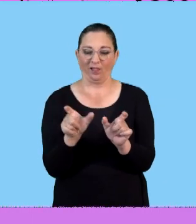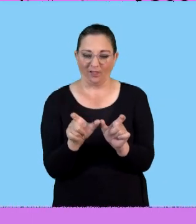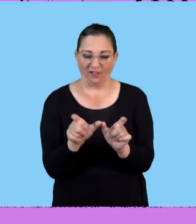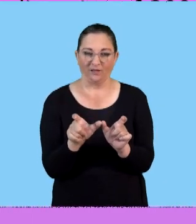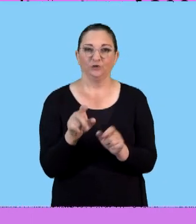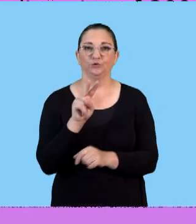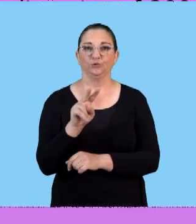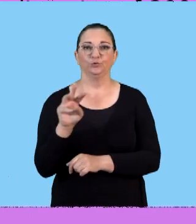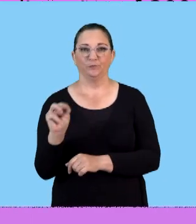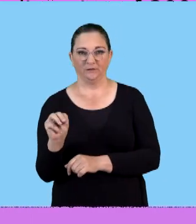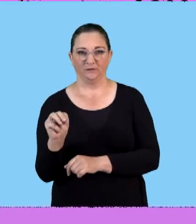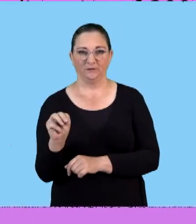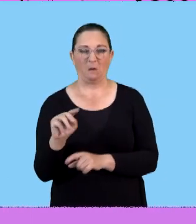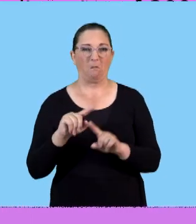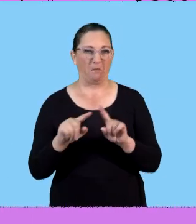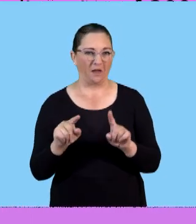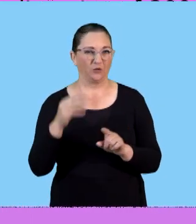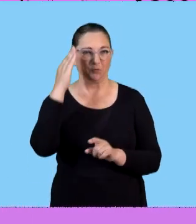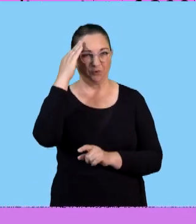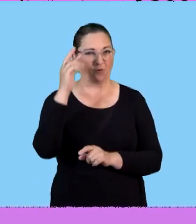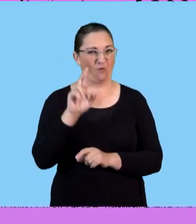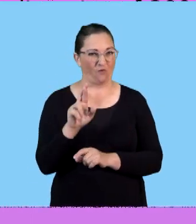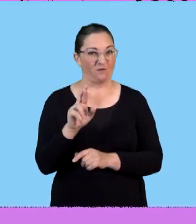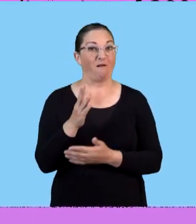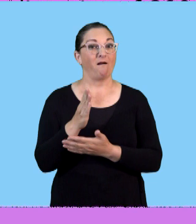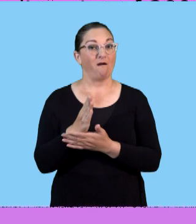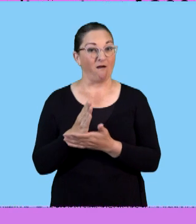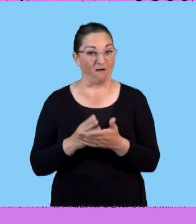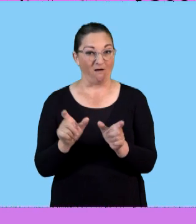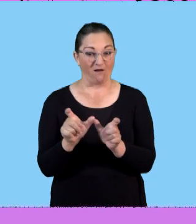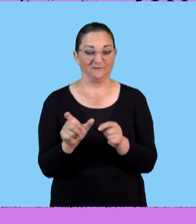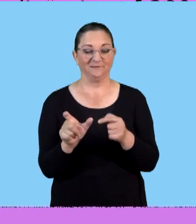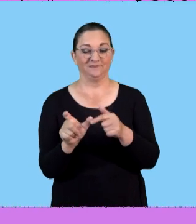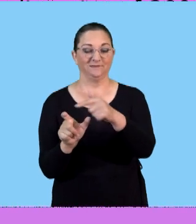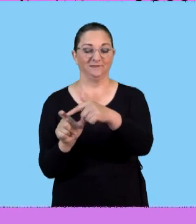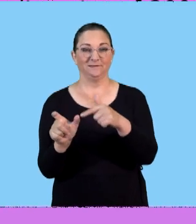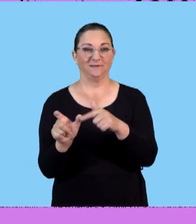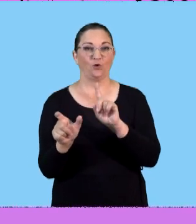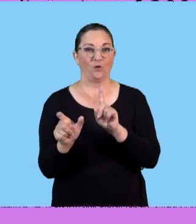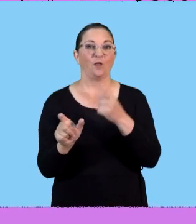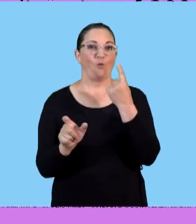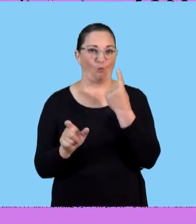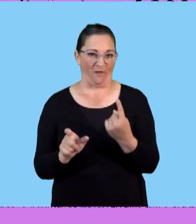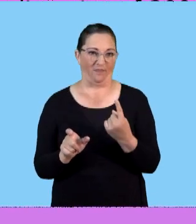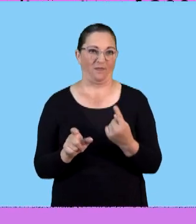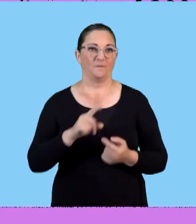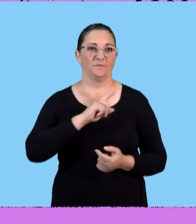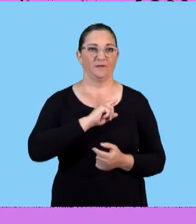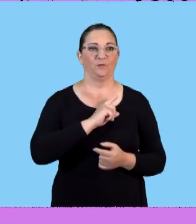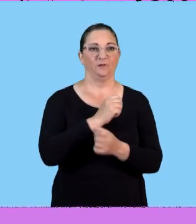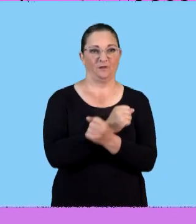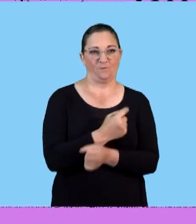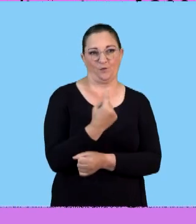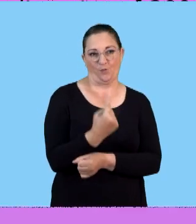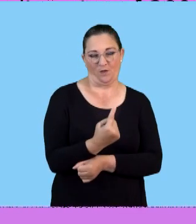diameter is what? 2 meters. We also know that radius equals half your diameter. So half of 2 will be 1. So